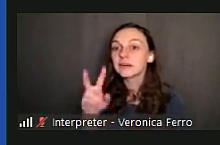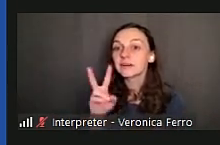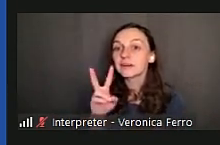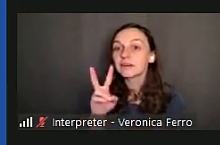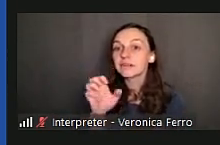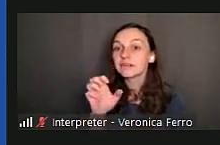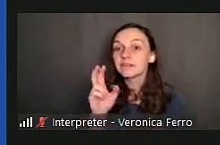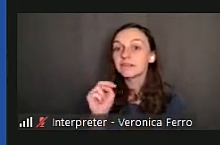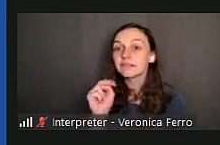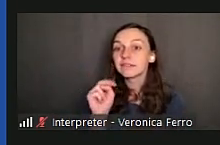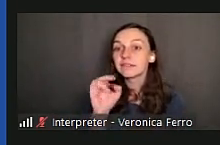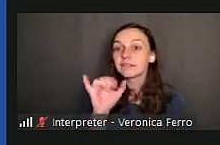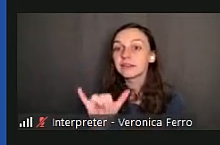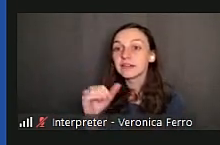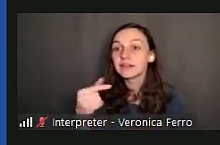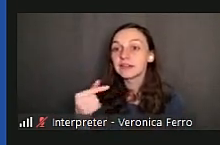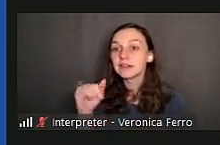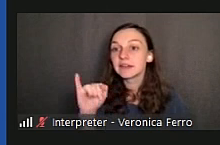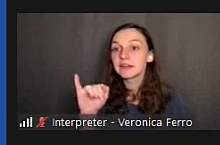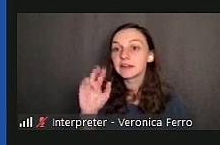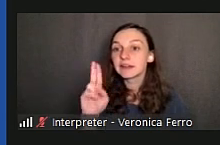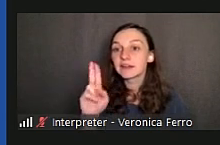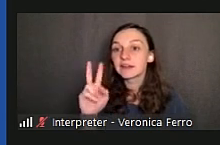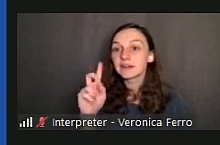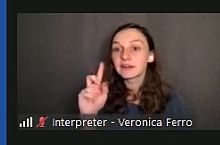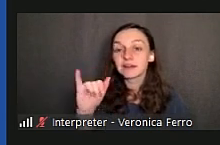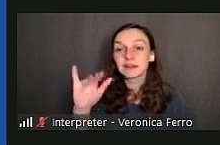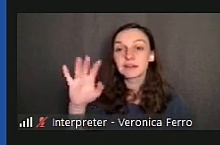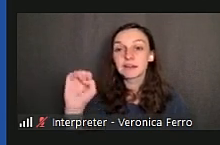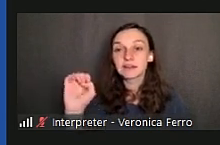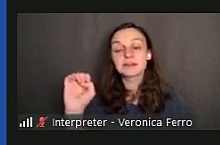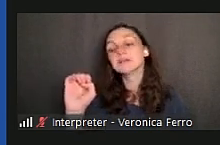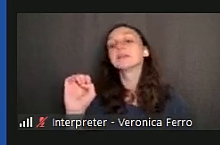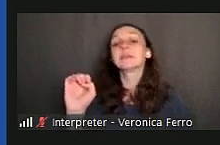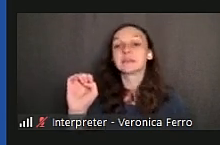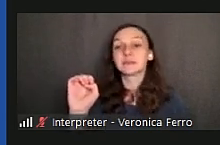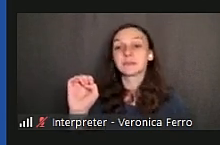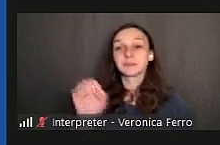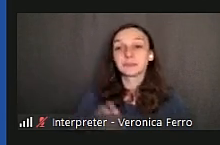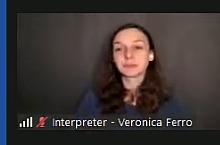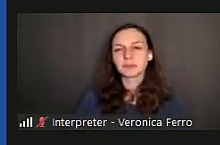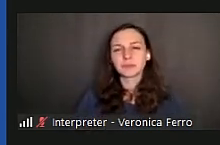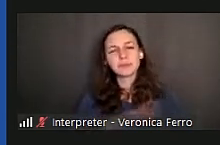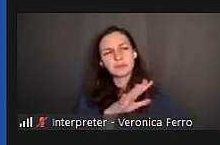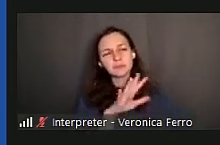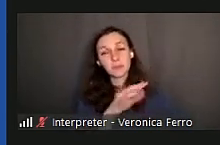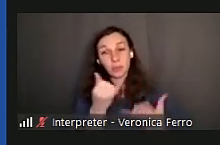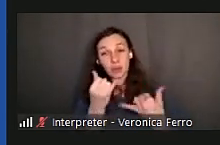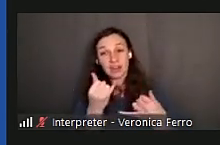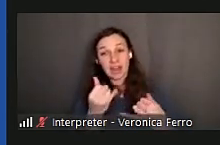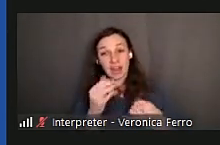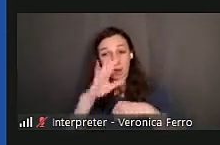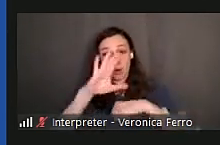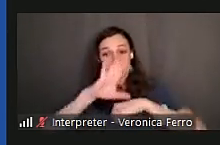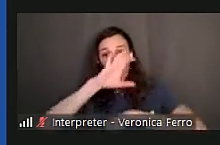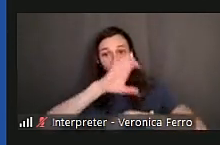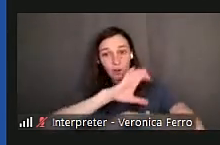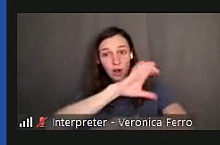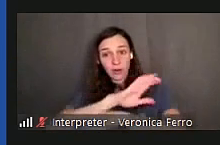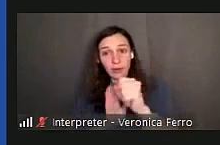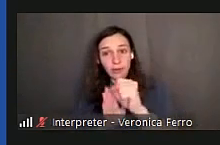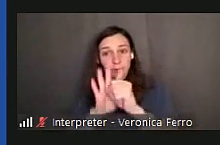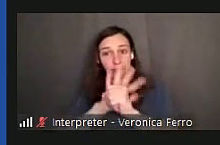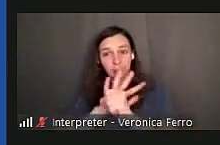Bloomberg News in Denver. What variants are currently present in Colorado? And do you have